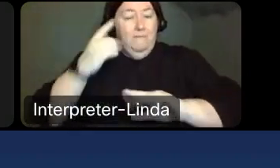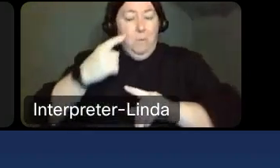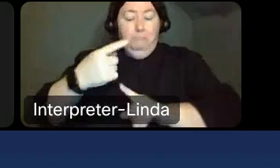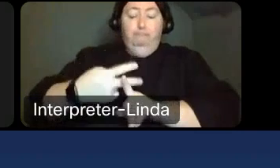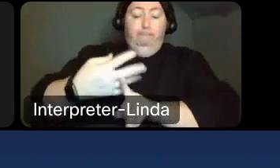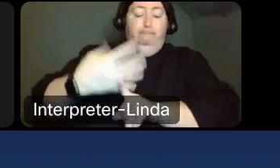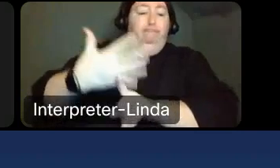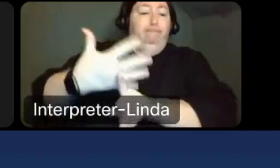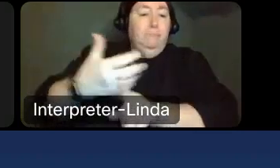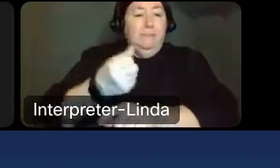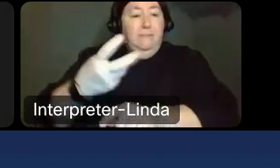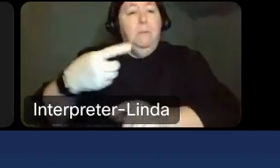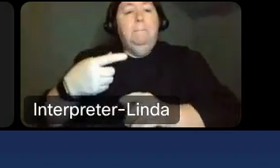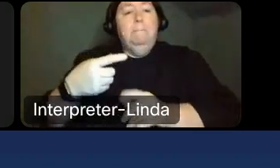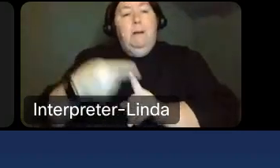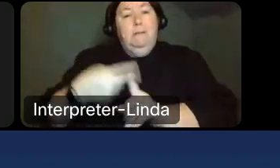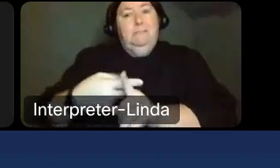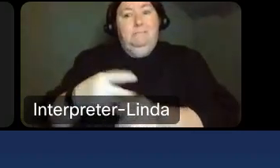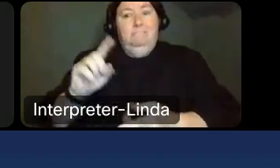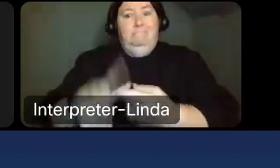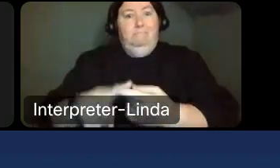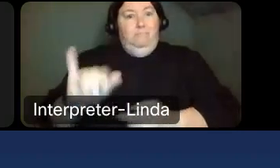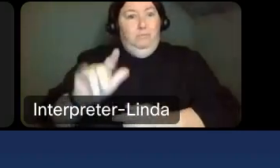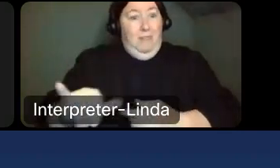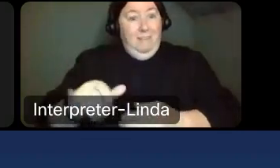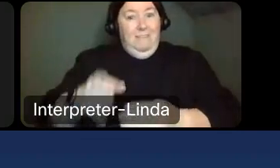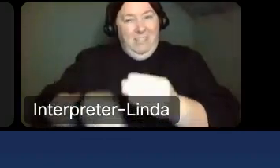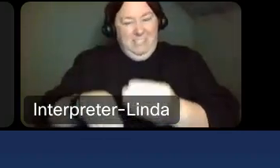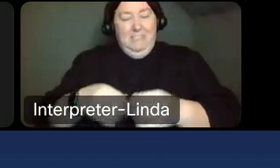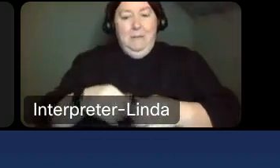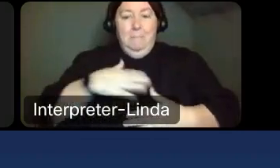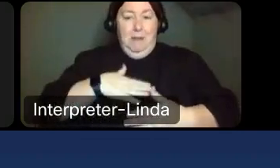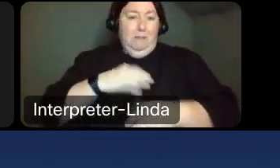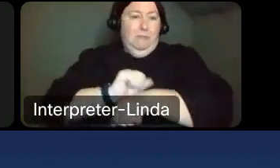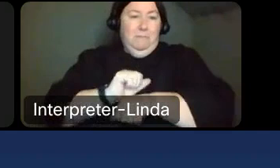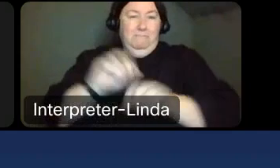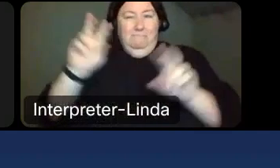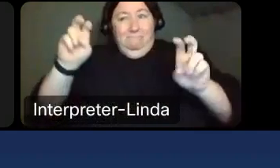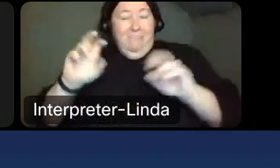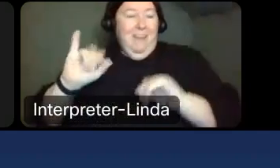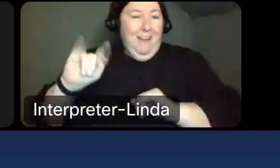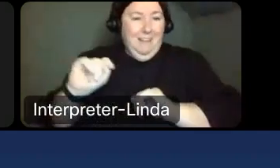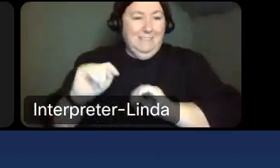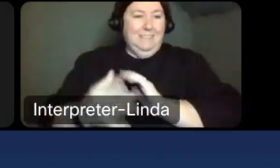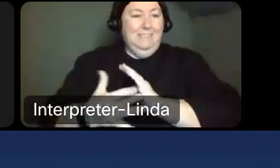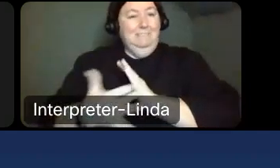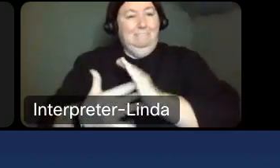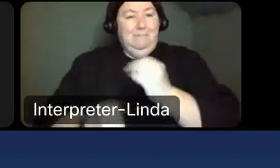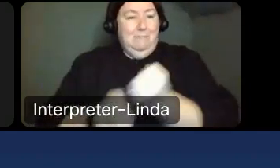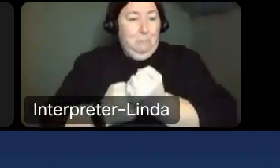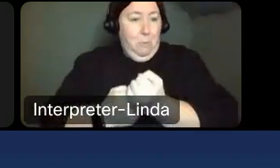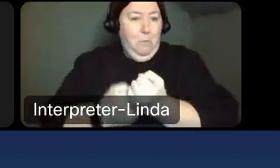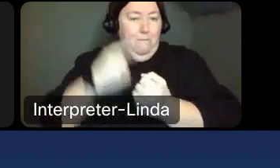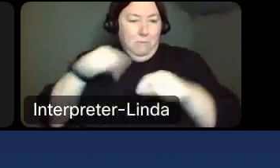it. I'm really acting a lot during that time as an IT support on